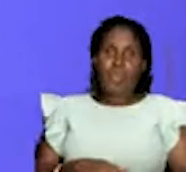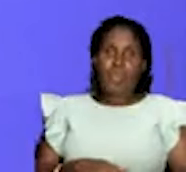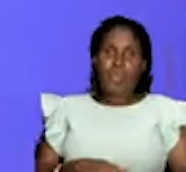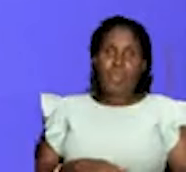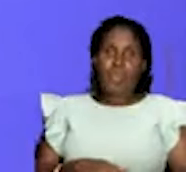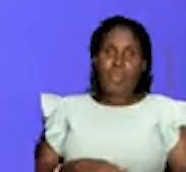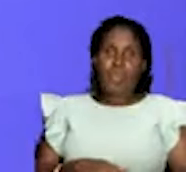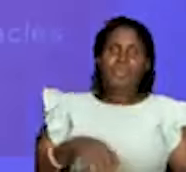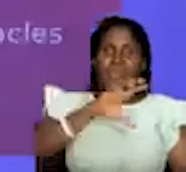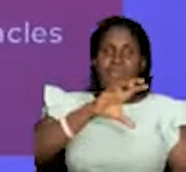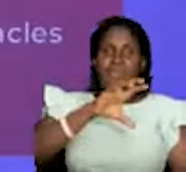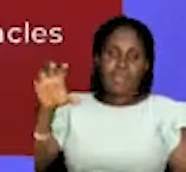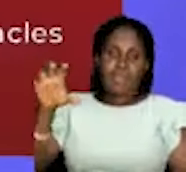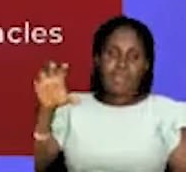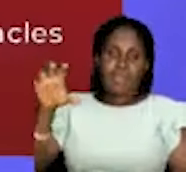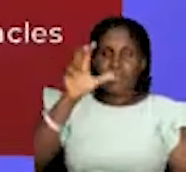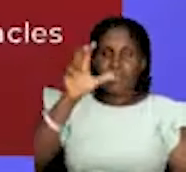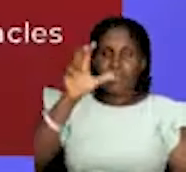verse 5.